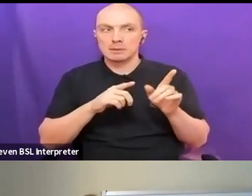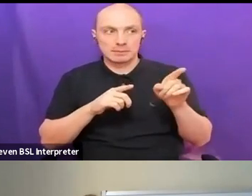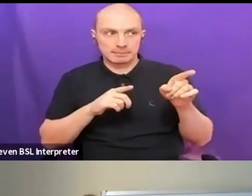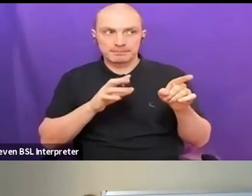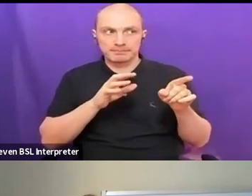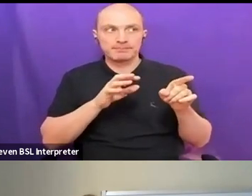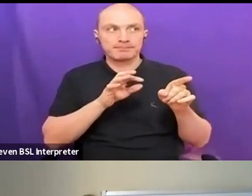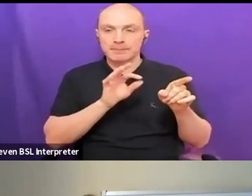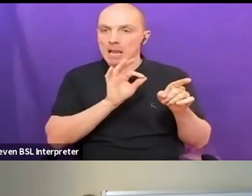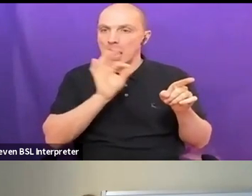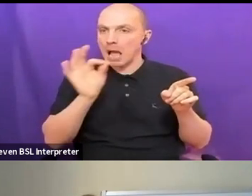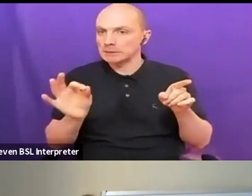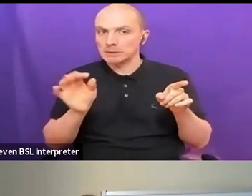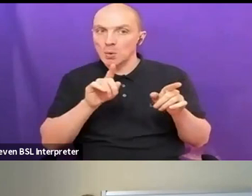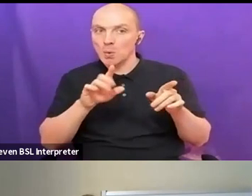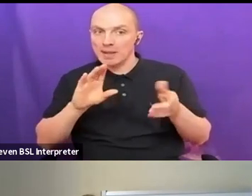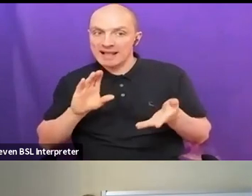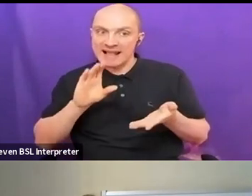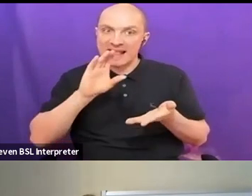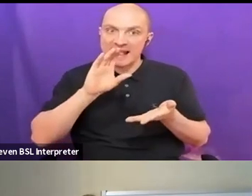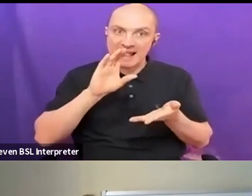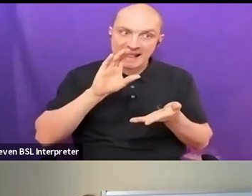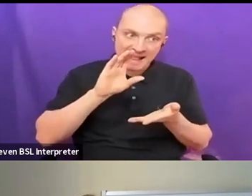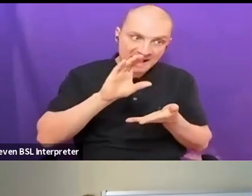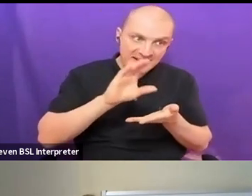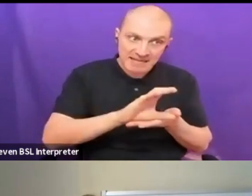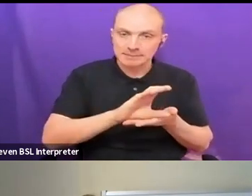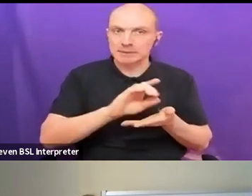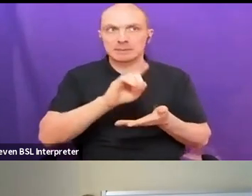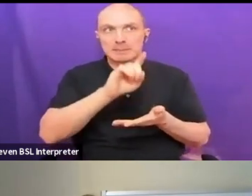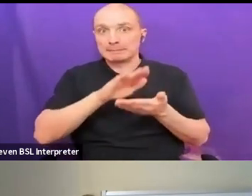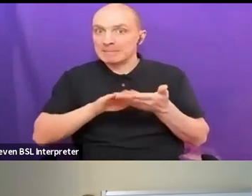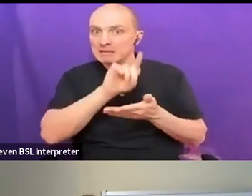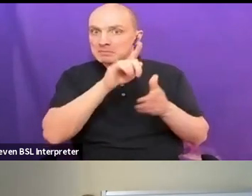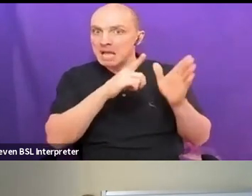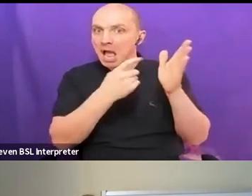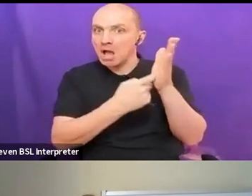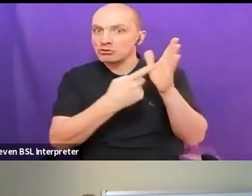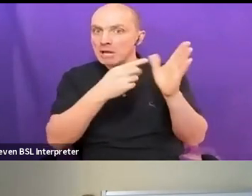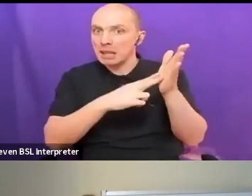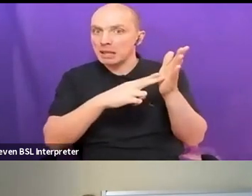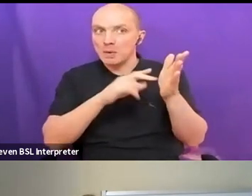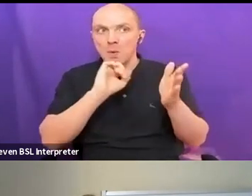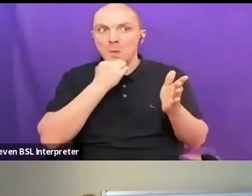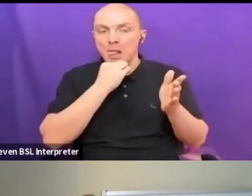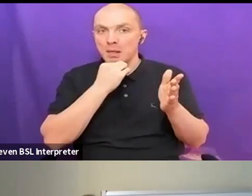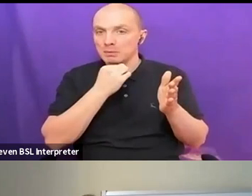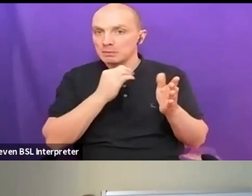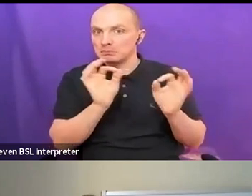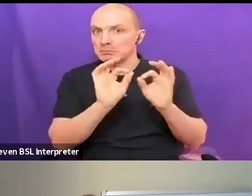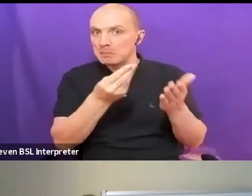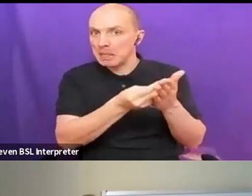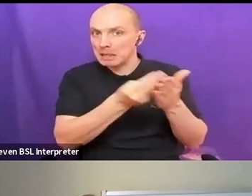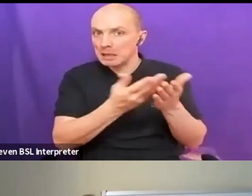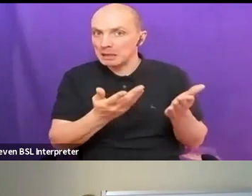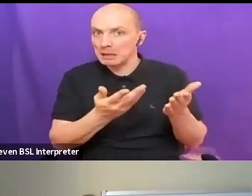other towns and villages of investment, giving the example of Arran, which is lacking some facilities, such as she's giving an